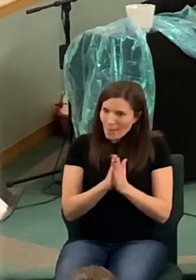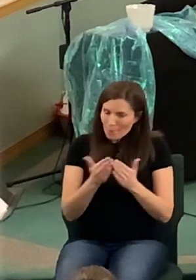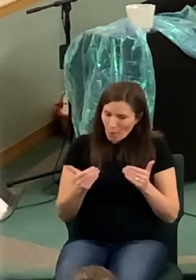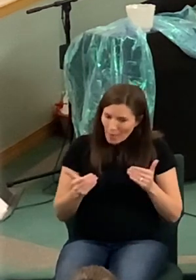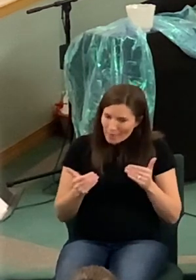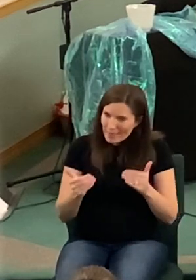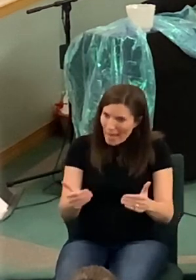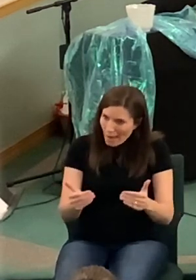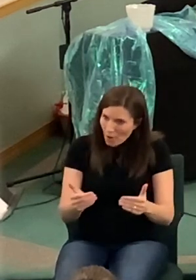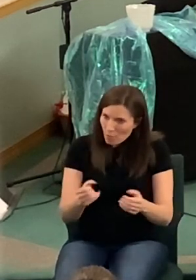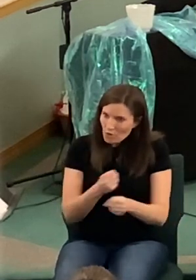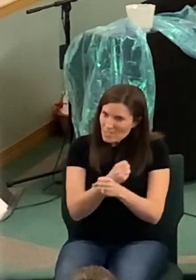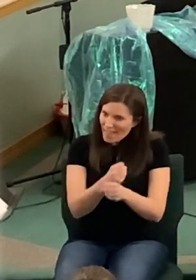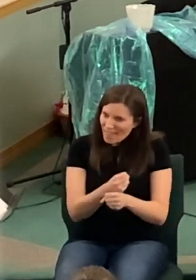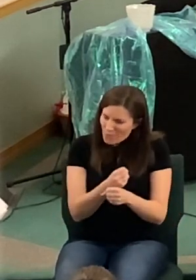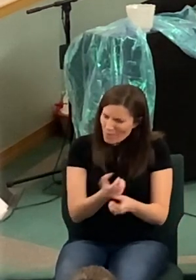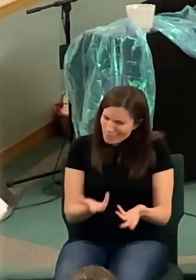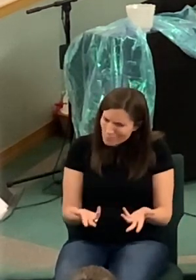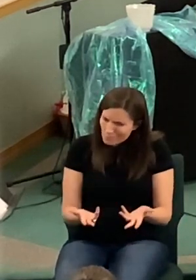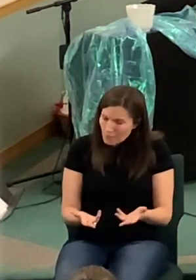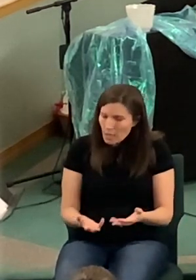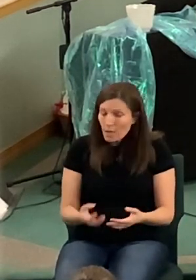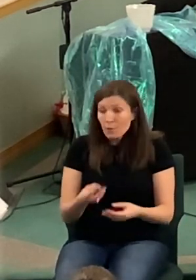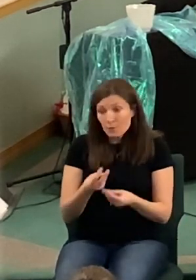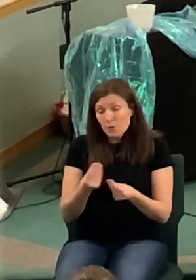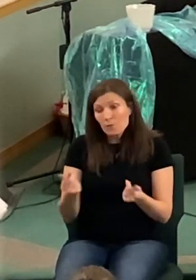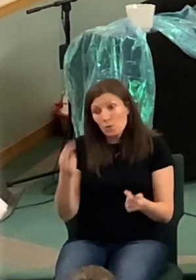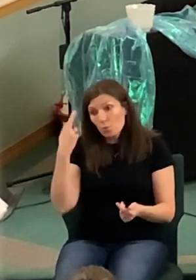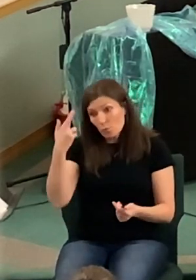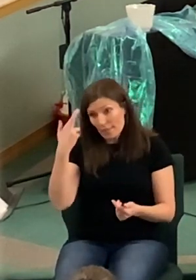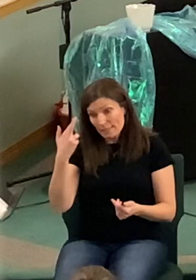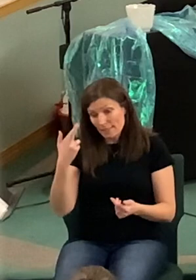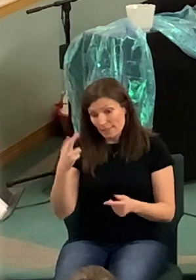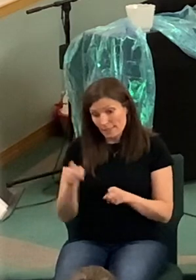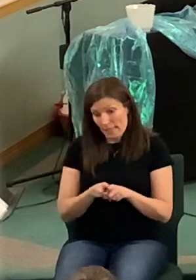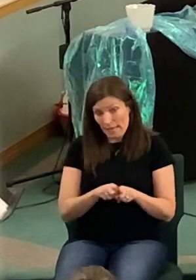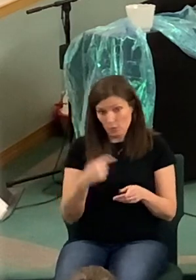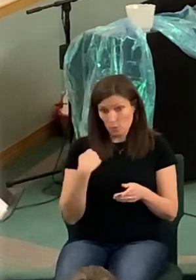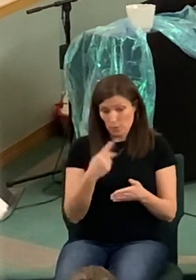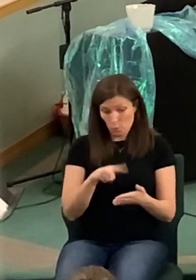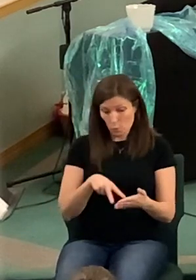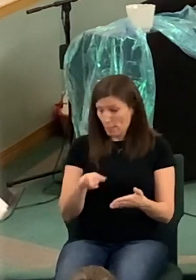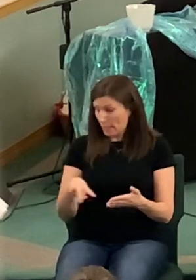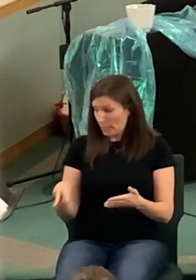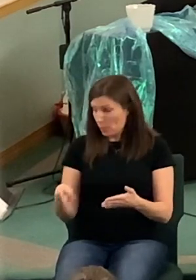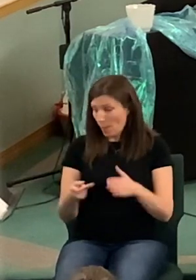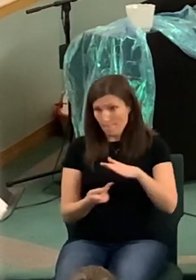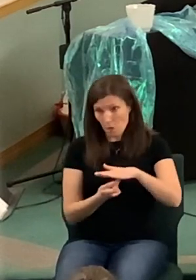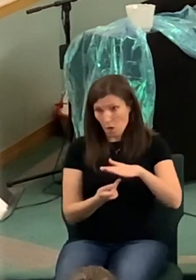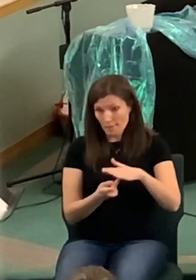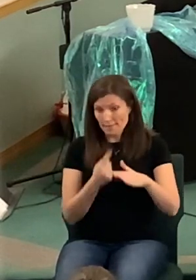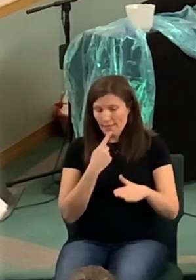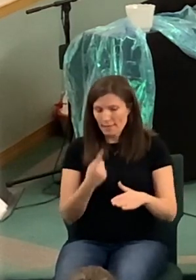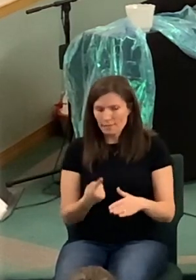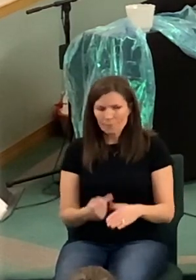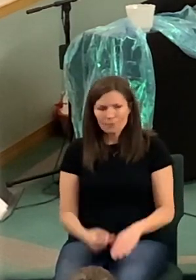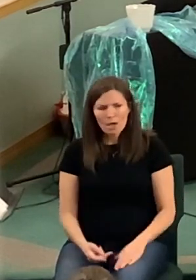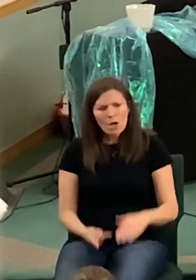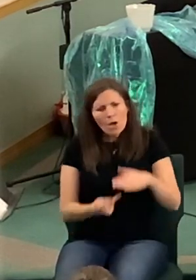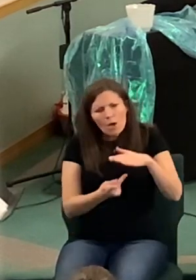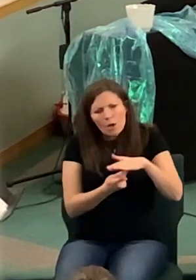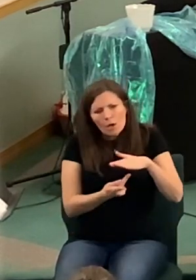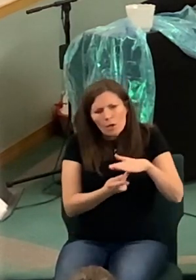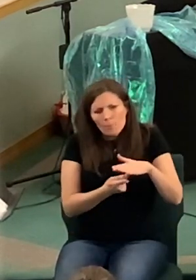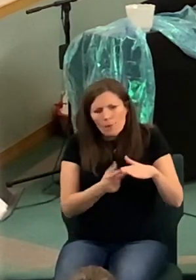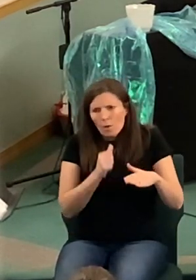to continue? And there's a couple of reasons for that as we read Paul's words here. One, Paul was not trying to